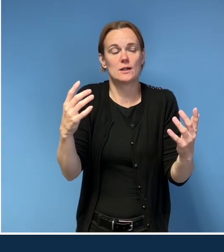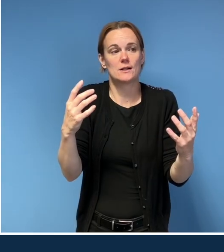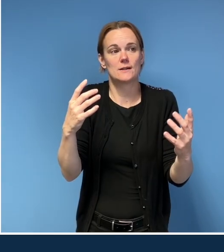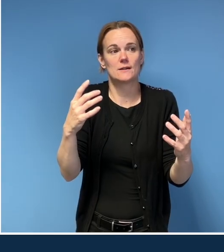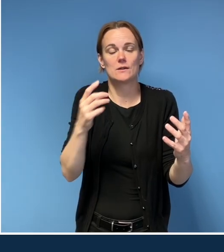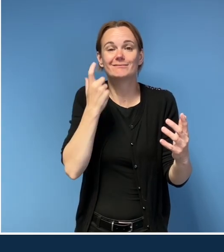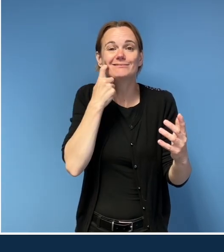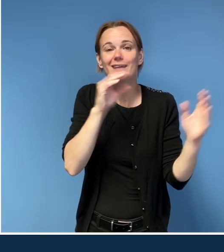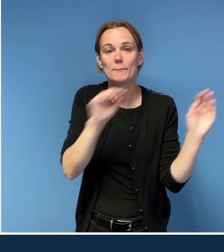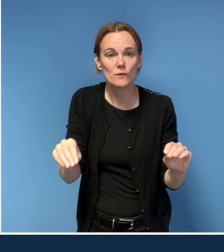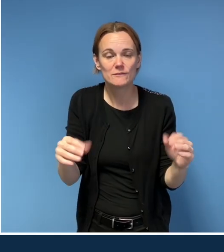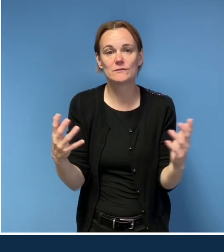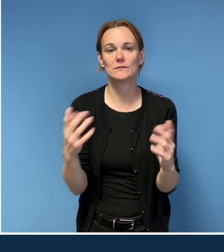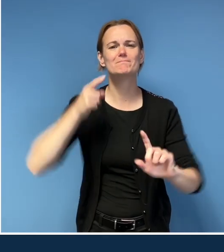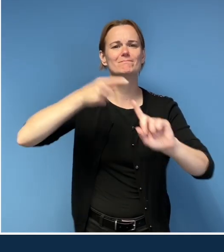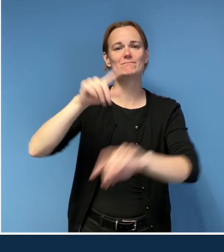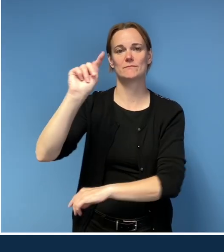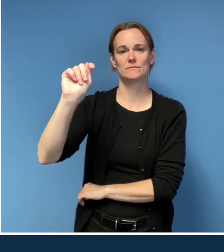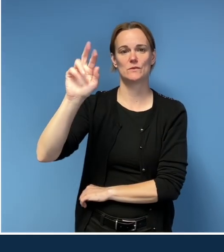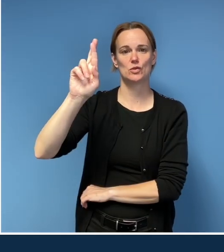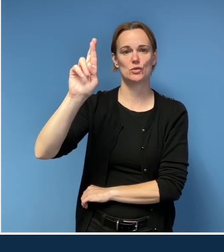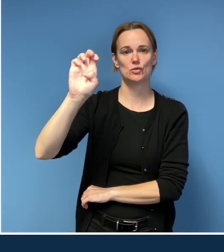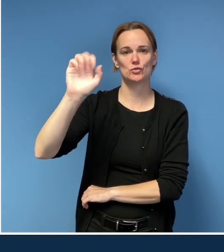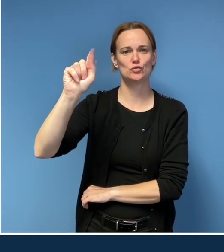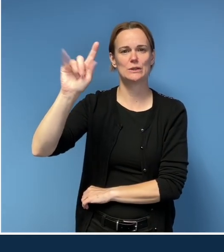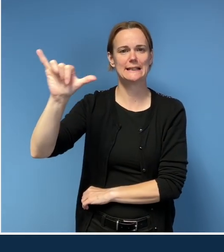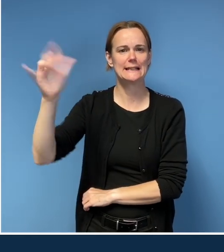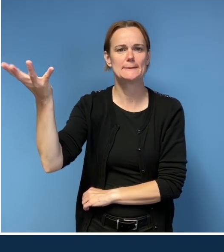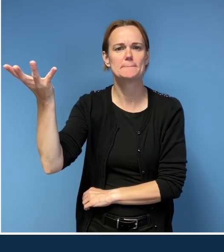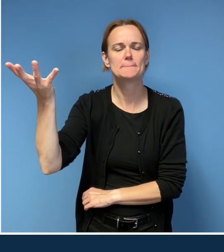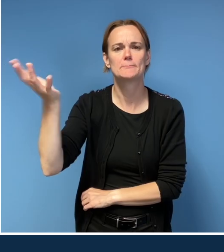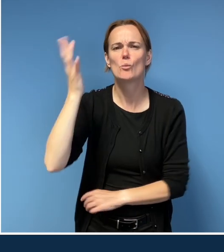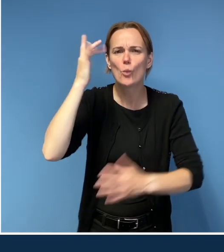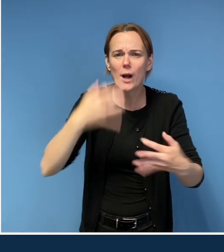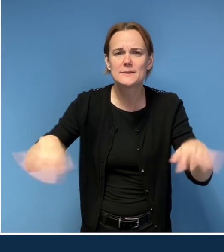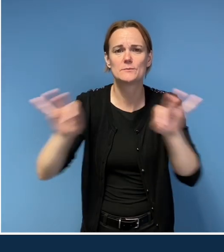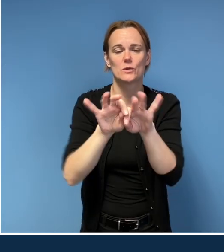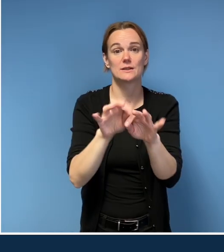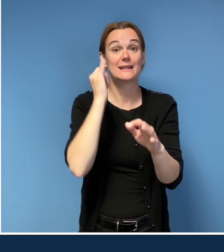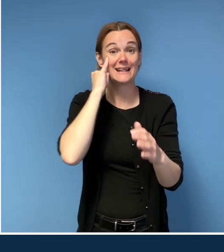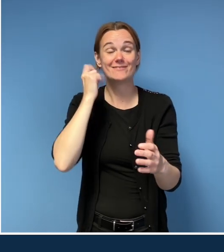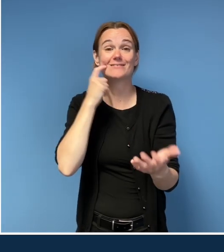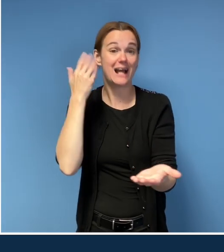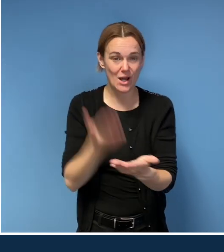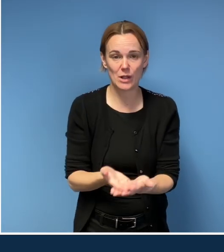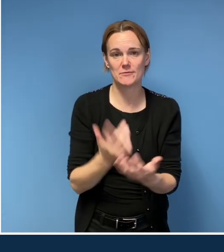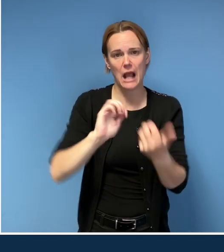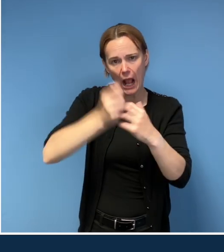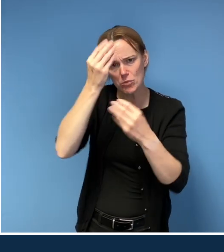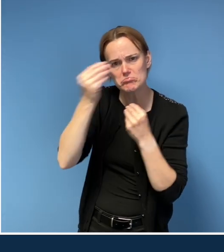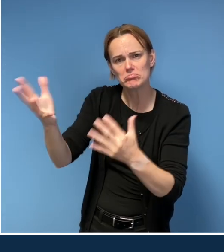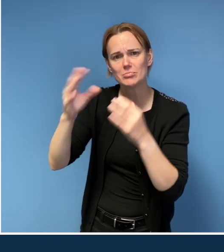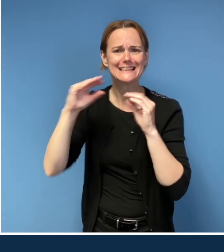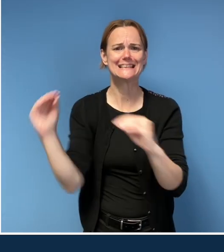treaty and how important it is to uphold them and to inform newcomers about the ways